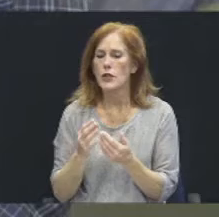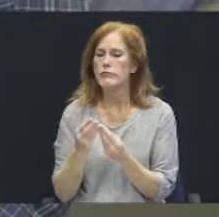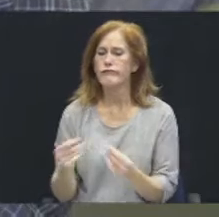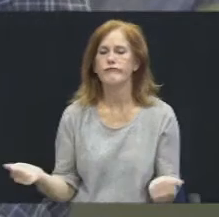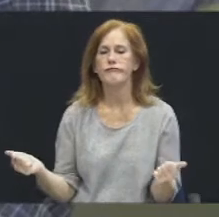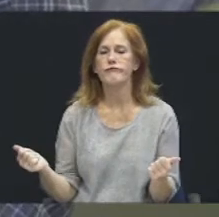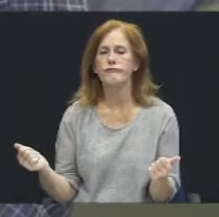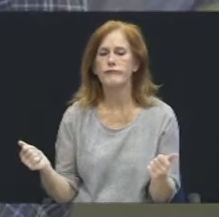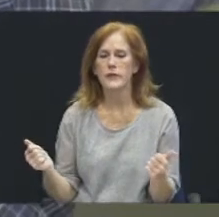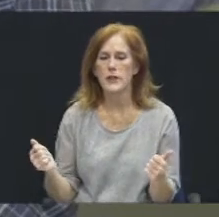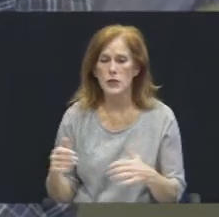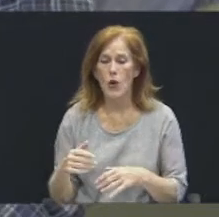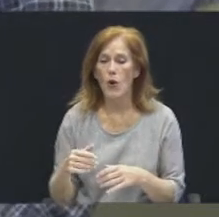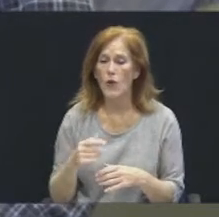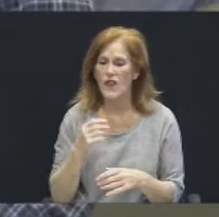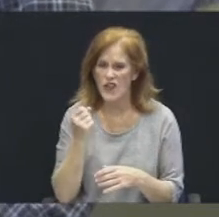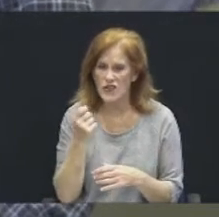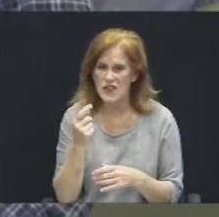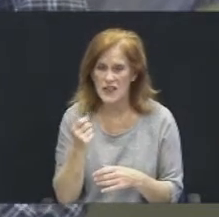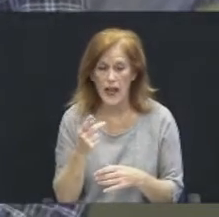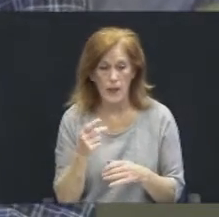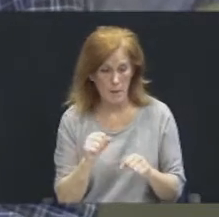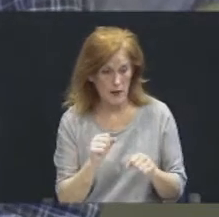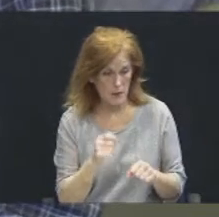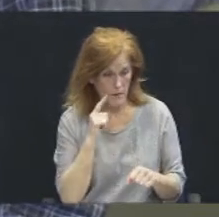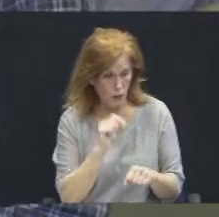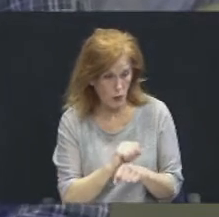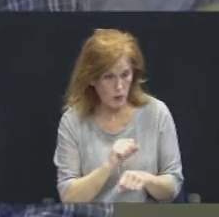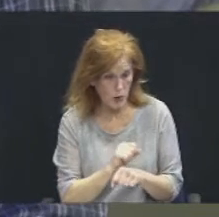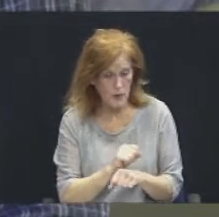disabilities and some of the risks that come along with it.